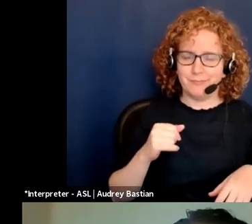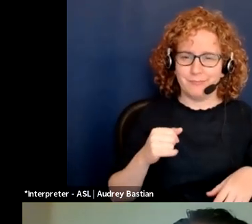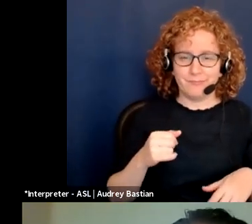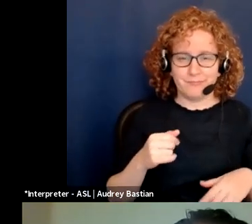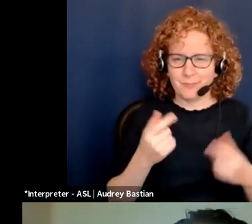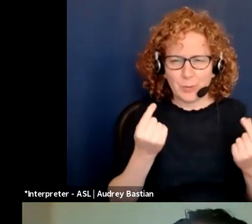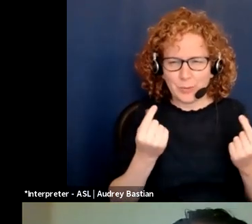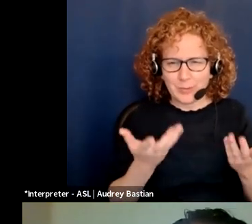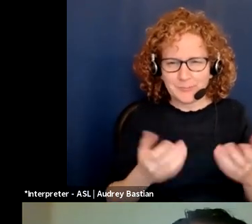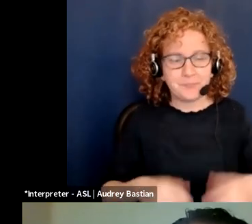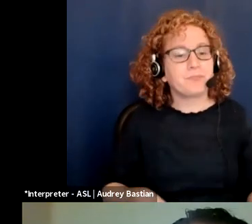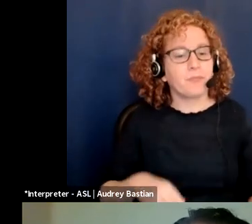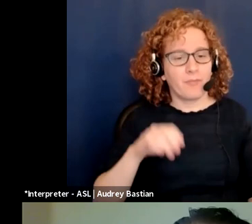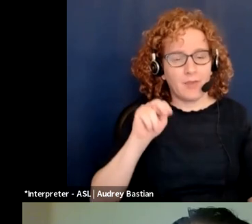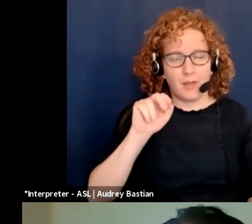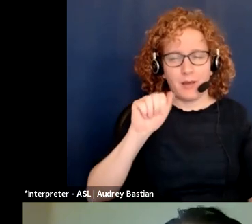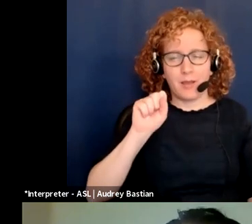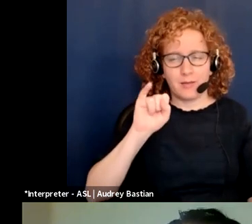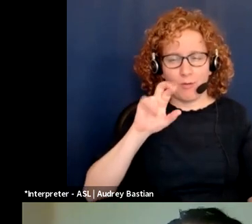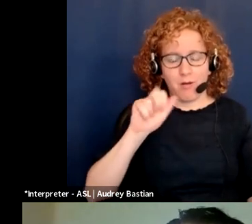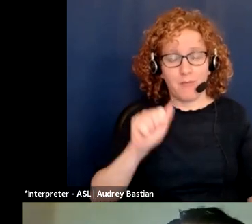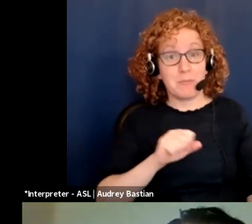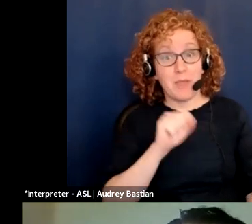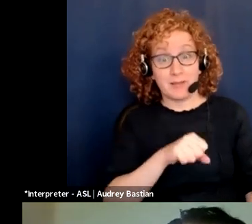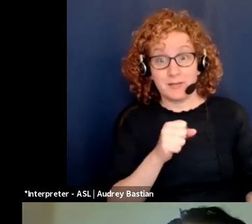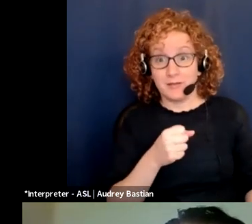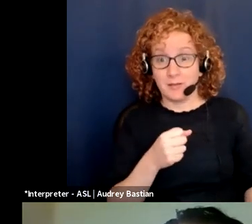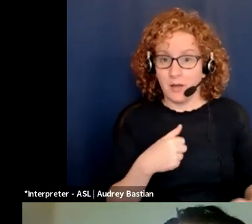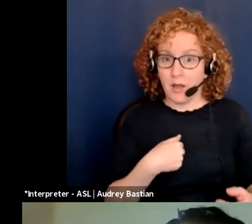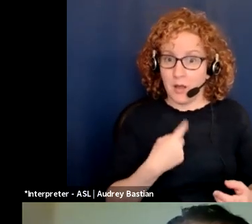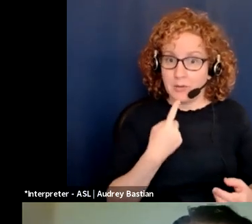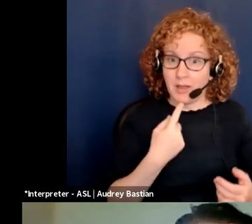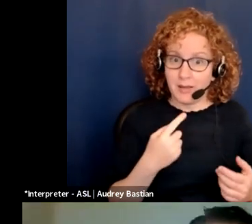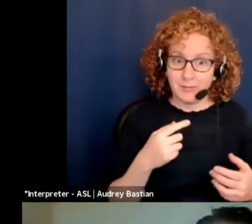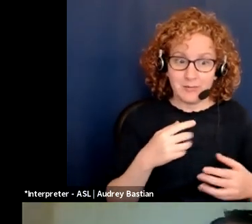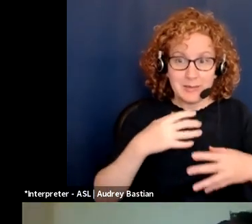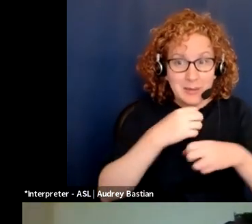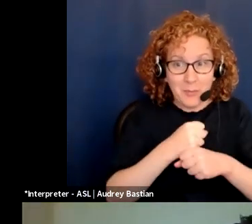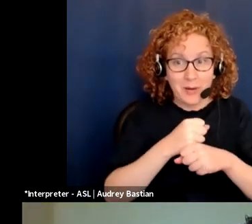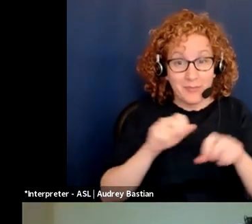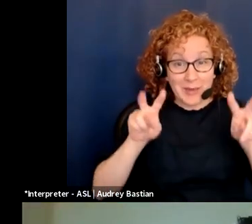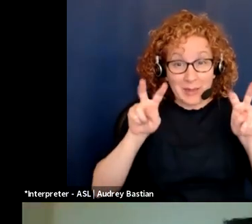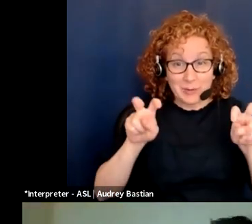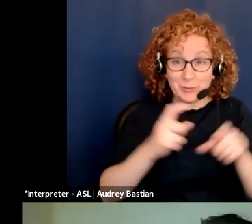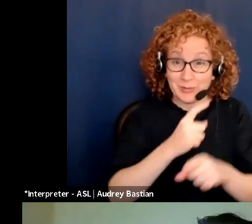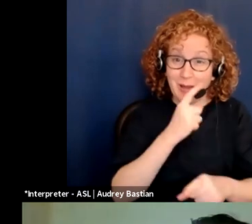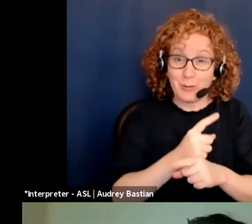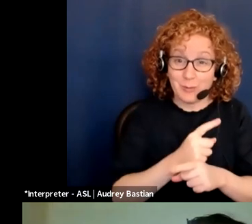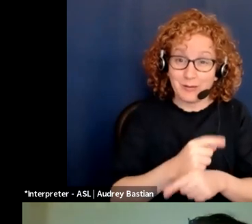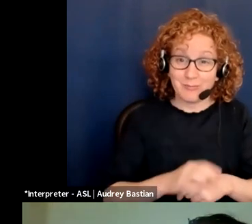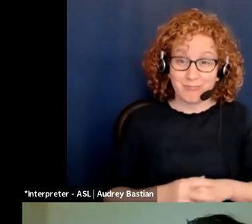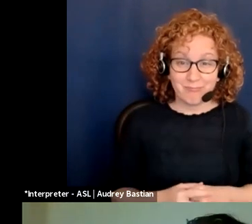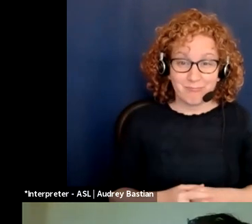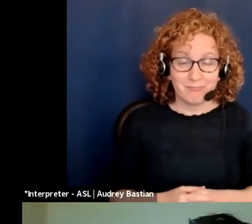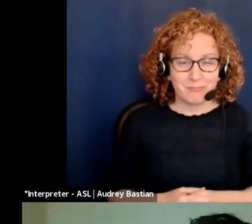So this is Nassira. Yes, I would say your summary of the issue is accurate.